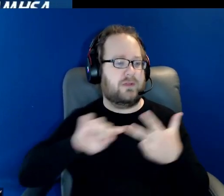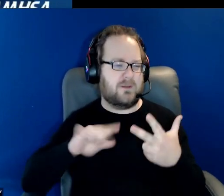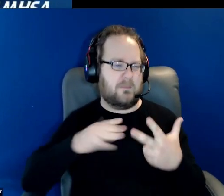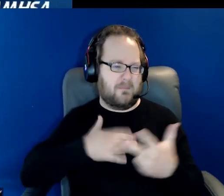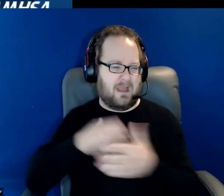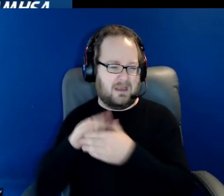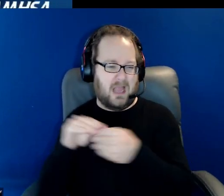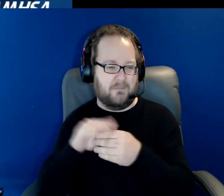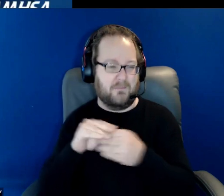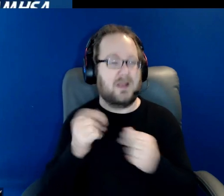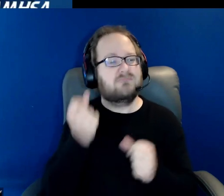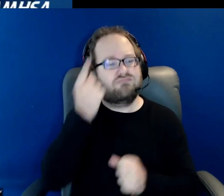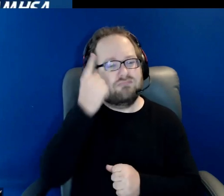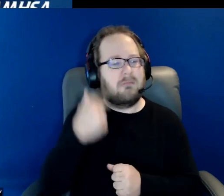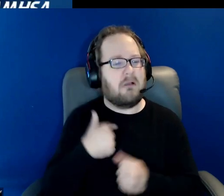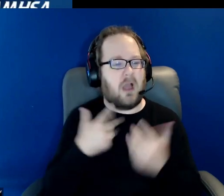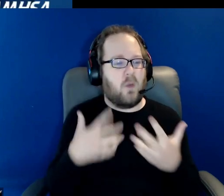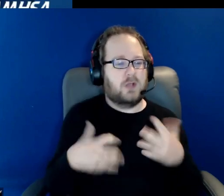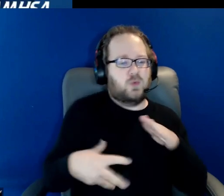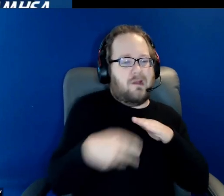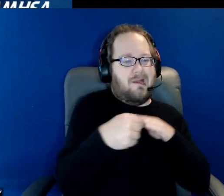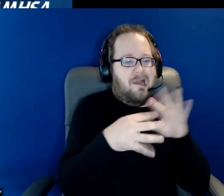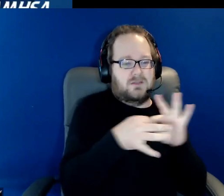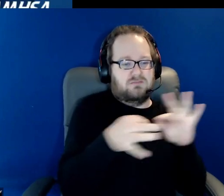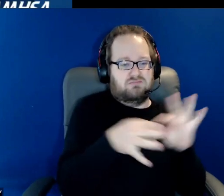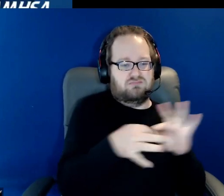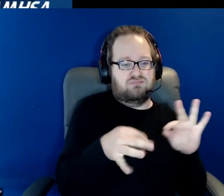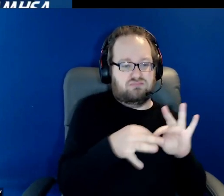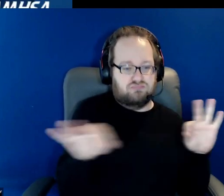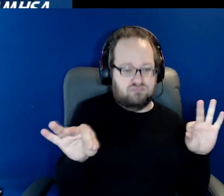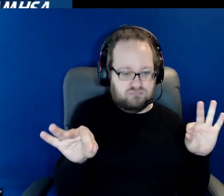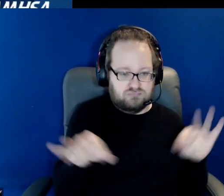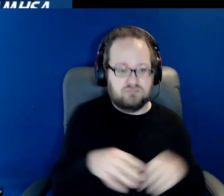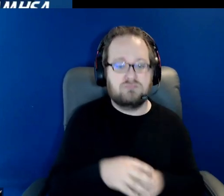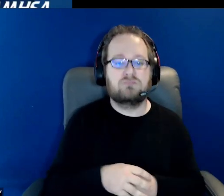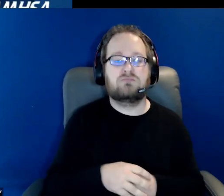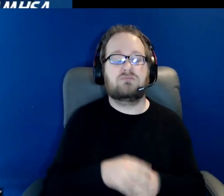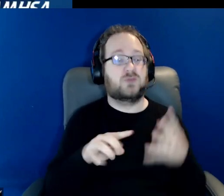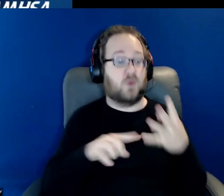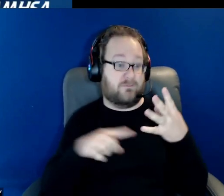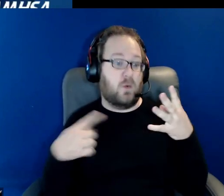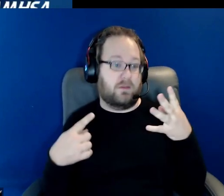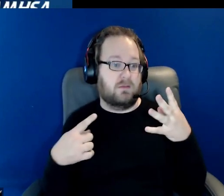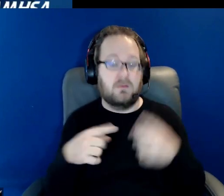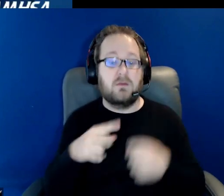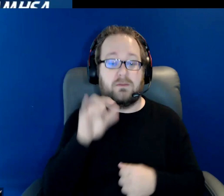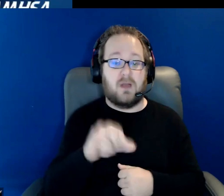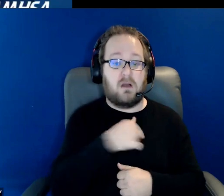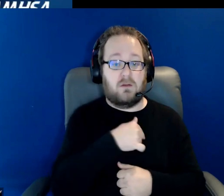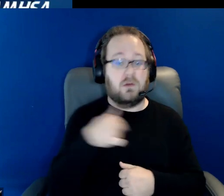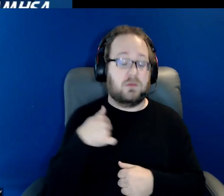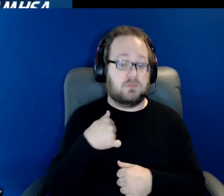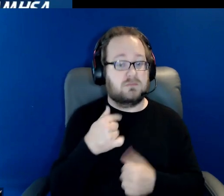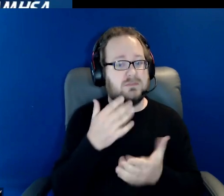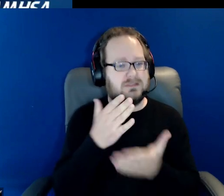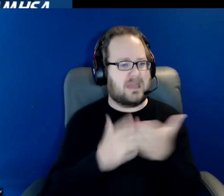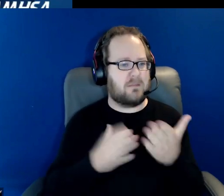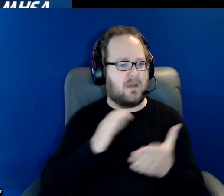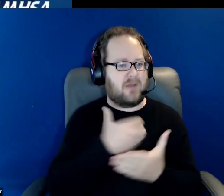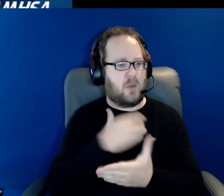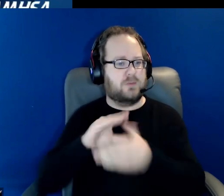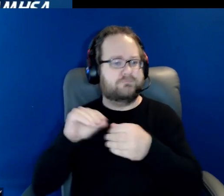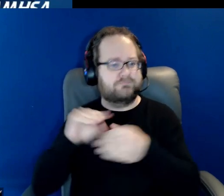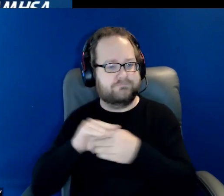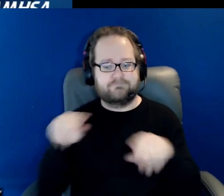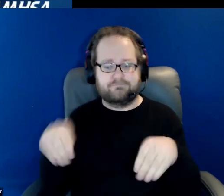few more thoughts. So fourth, some of the challenges ahead related to our approaches to saving lives and keeping people